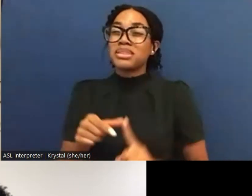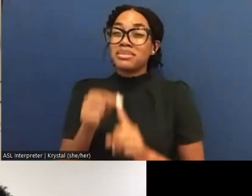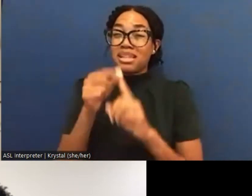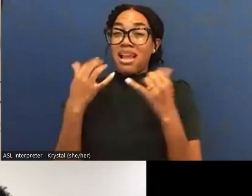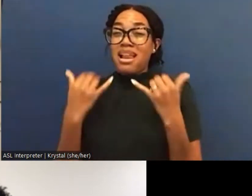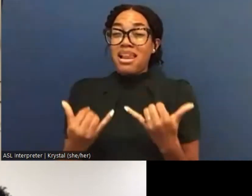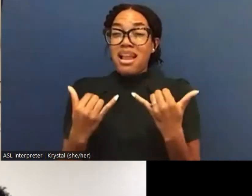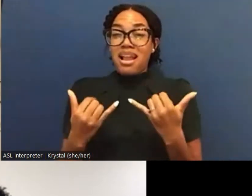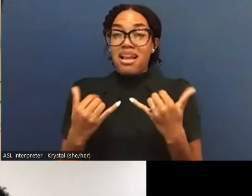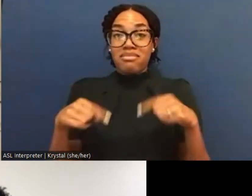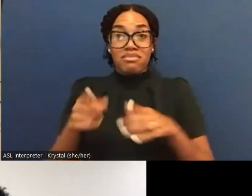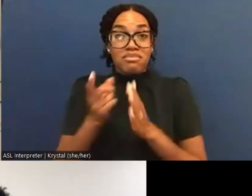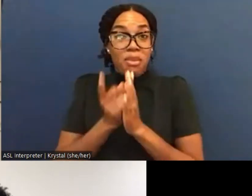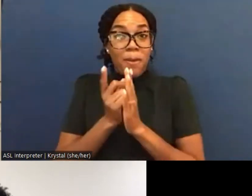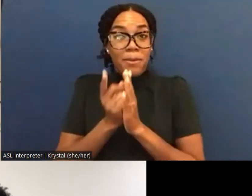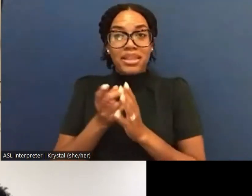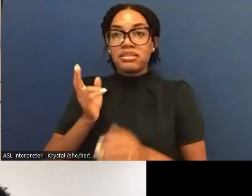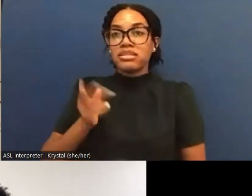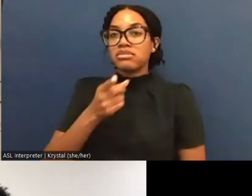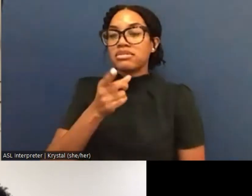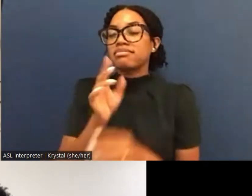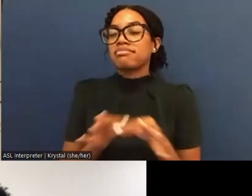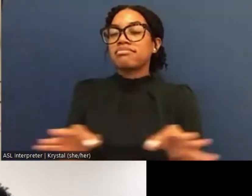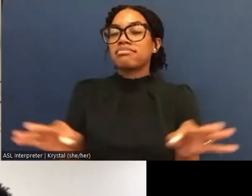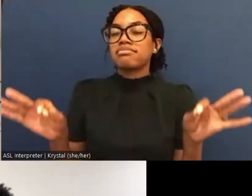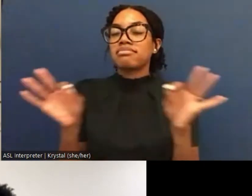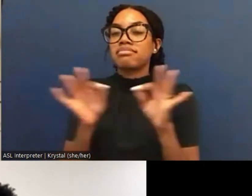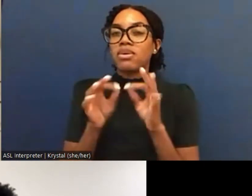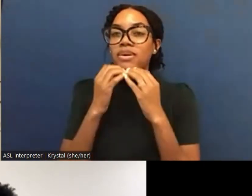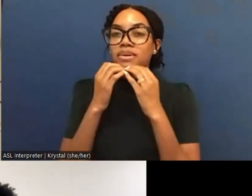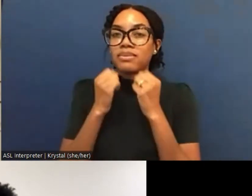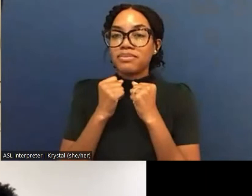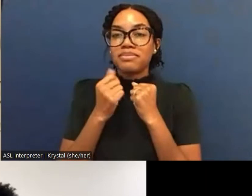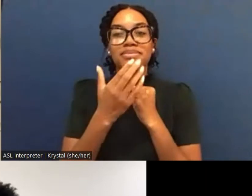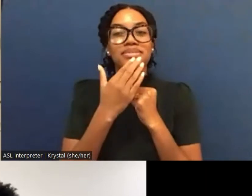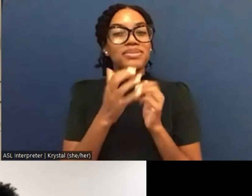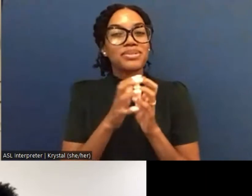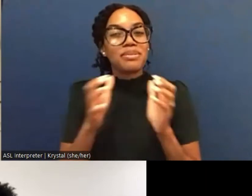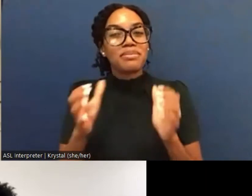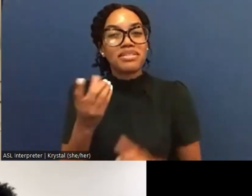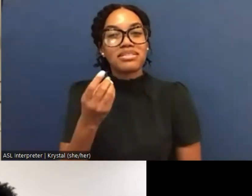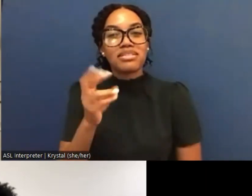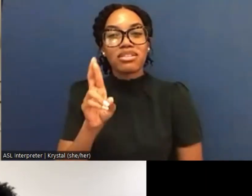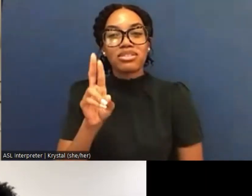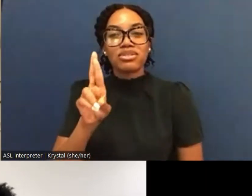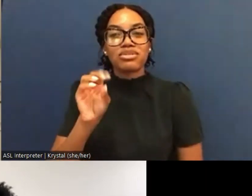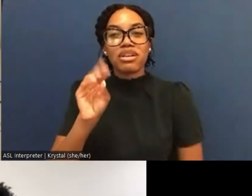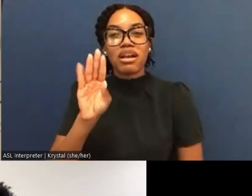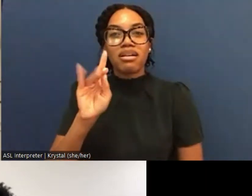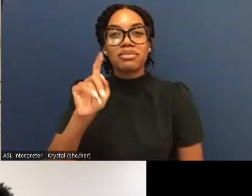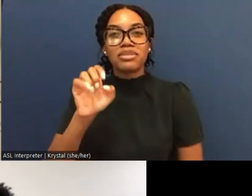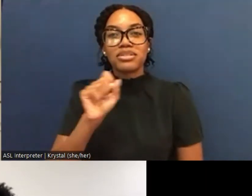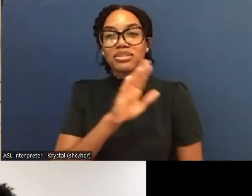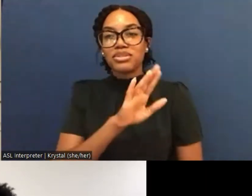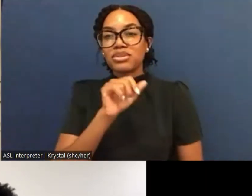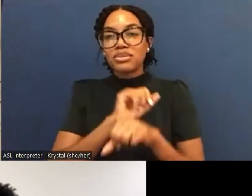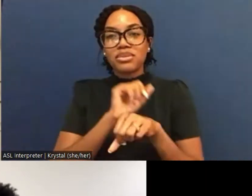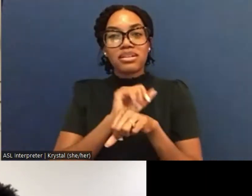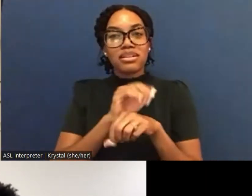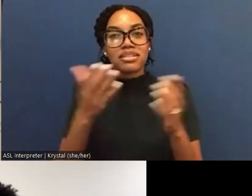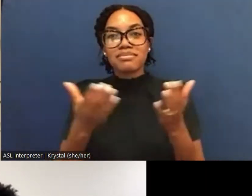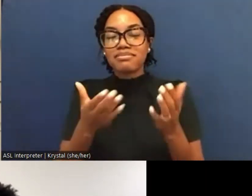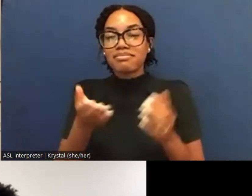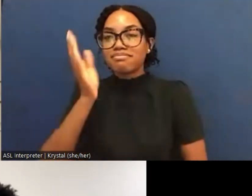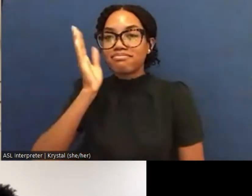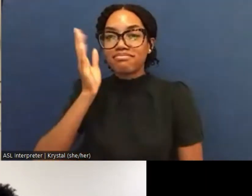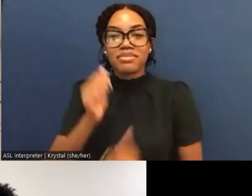this history is so critically important. So thank you so much, Dr. Roberts, for your work, for being with us, for sharing your expertise and sharing all